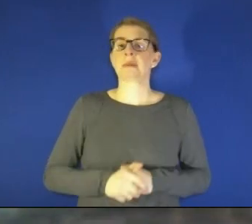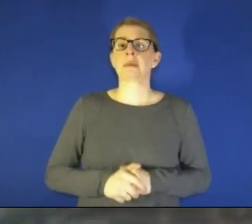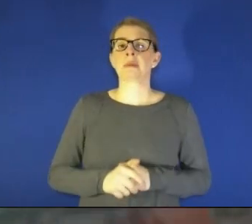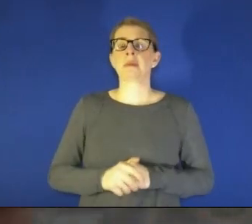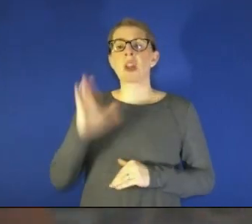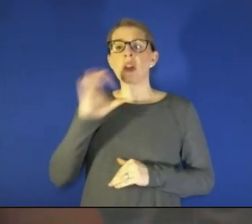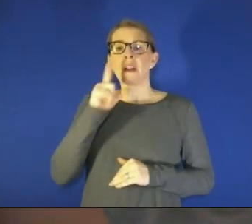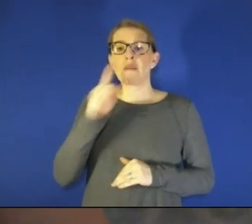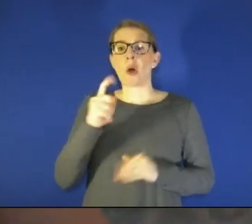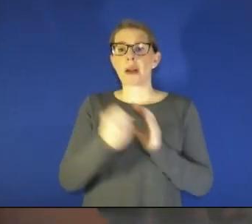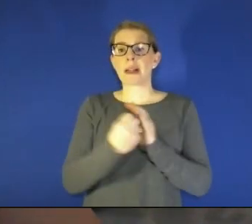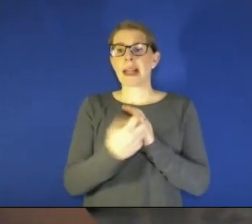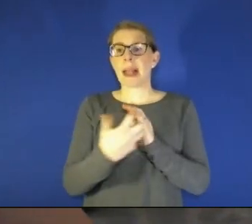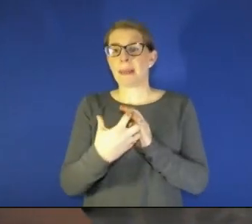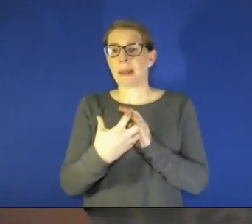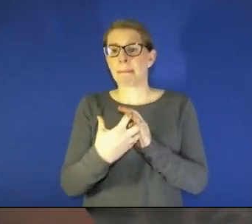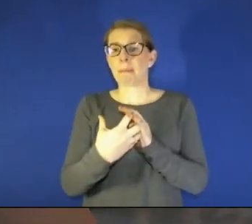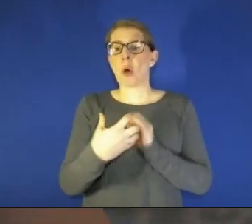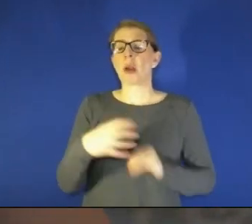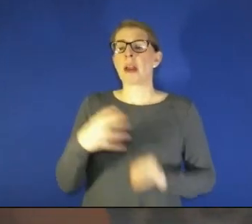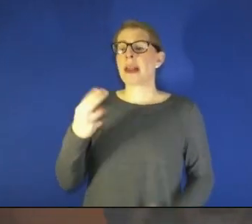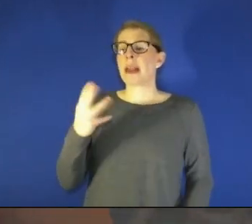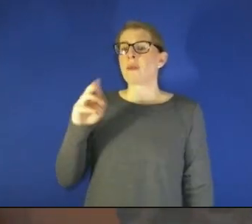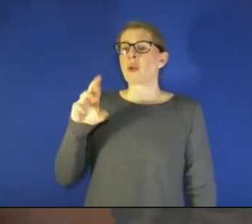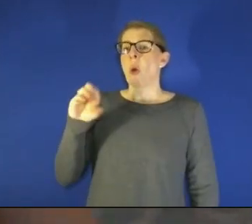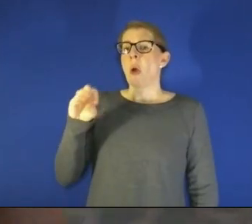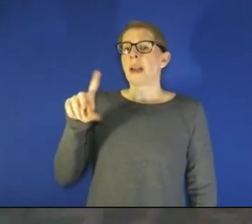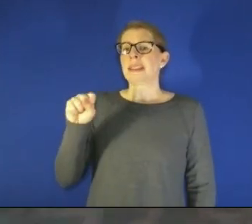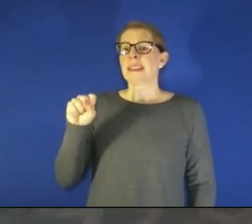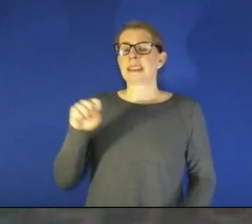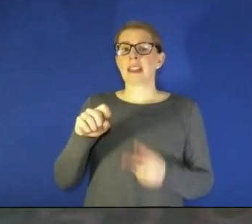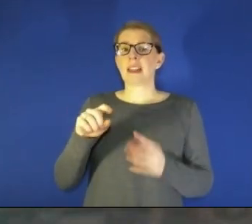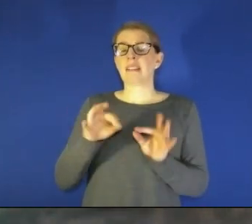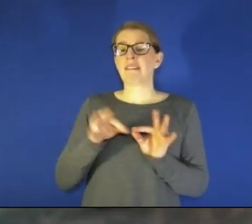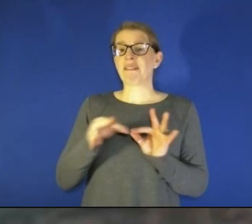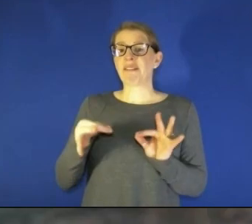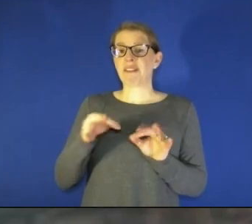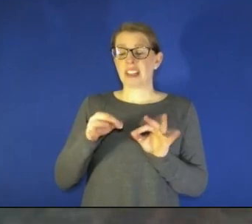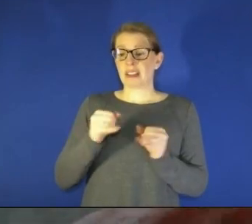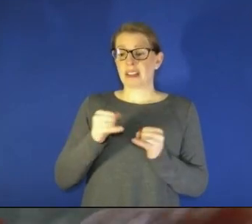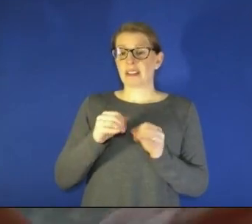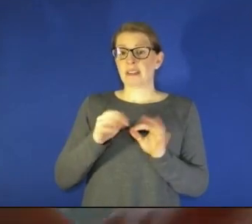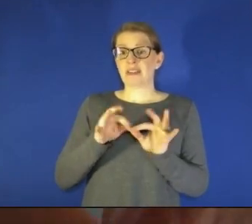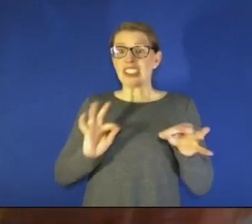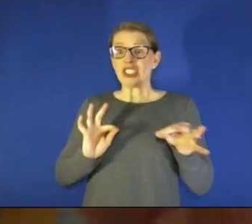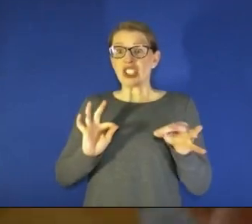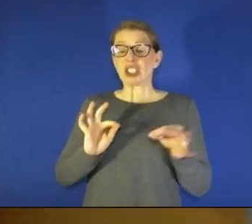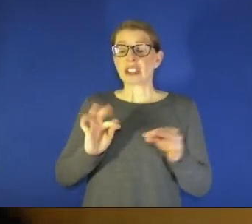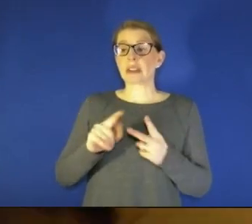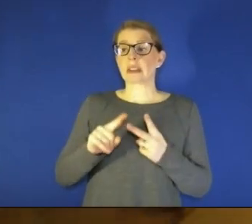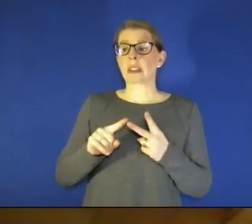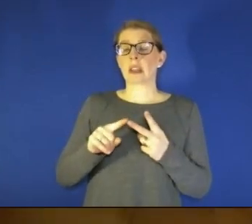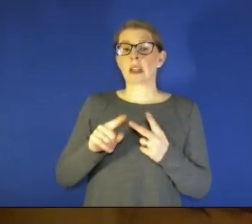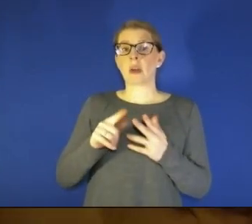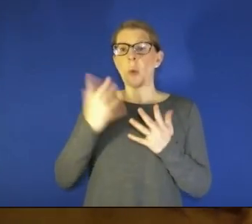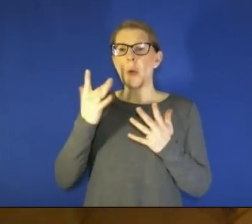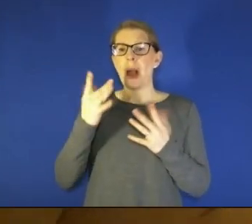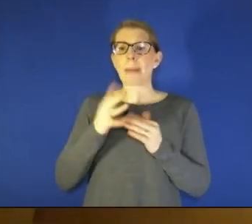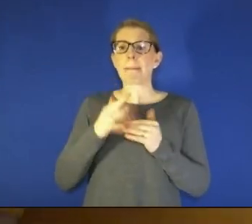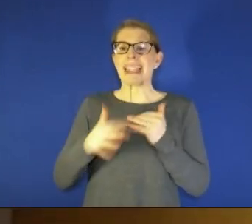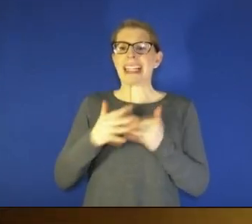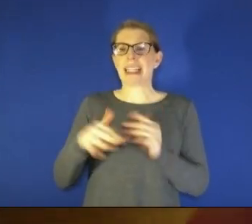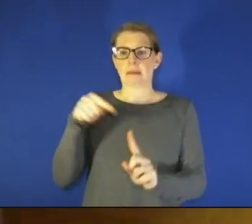hemorrhoids, anal fissures, and other things at the end of the colon to make sure there's no other explanation for bleeding. So, okay, that's interesting. I was